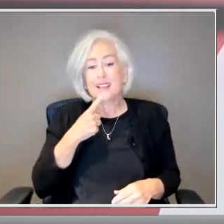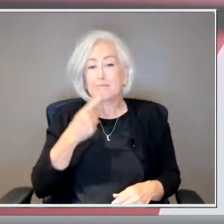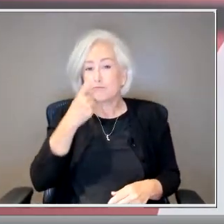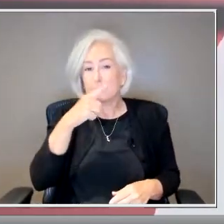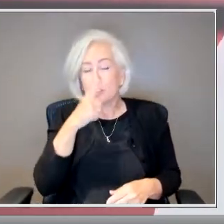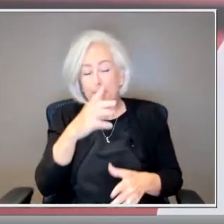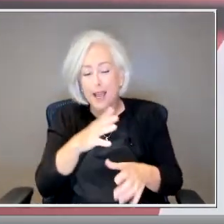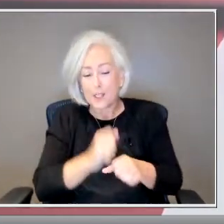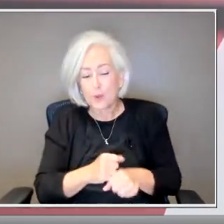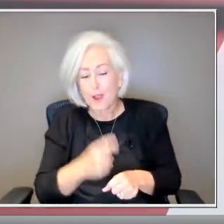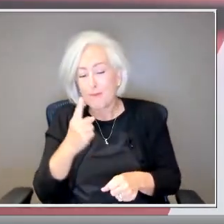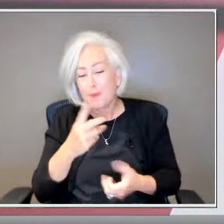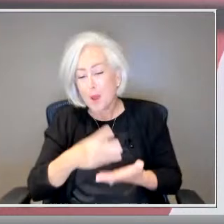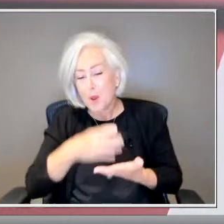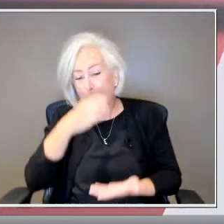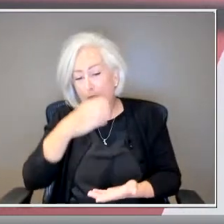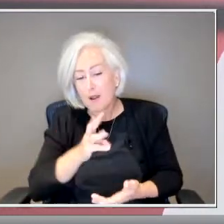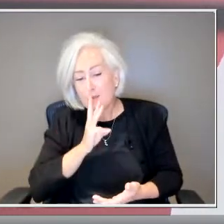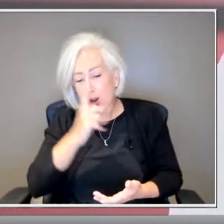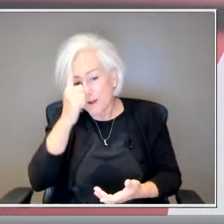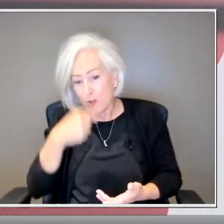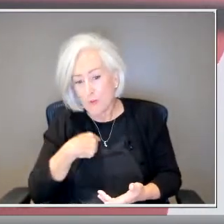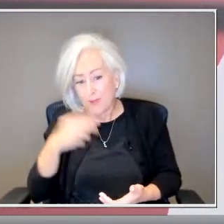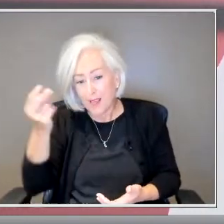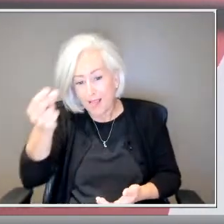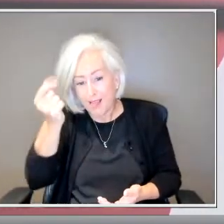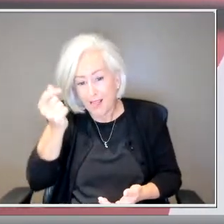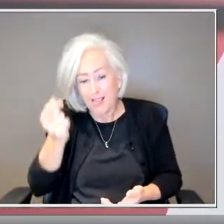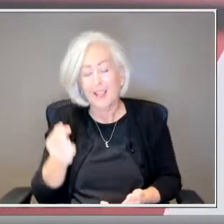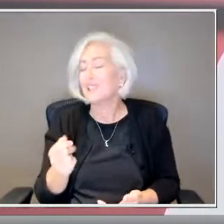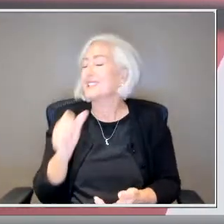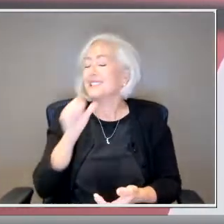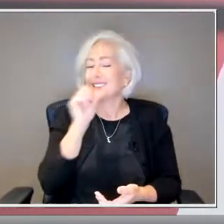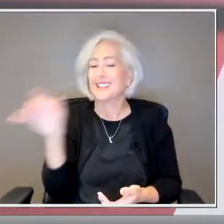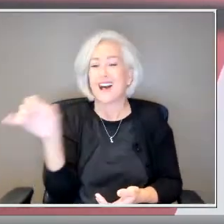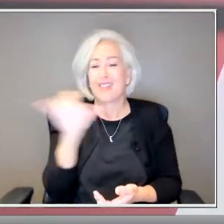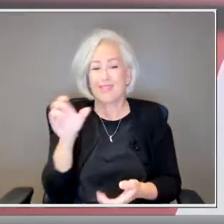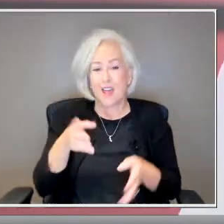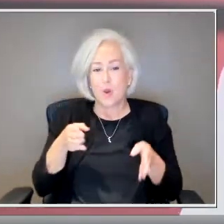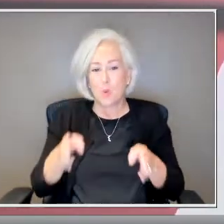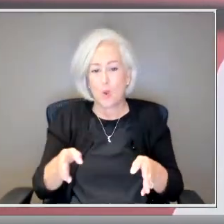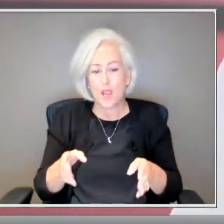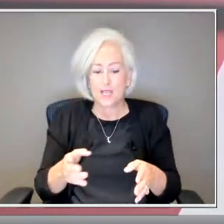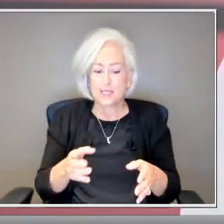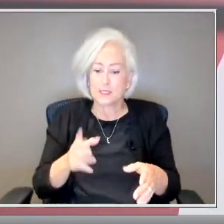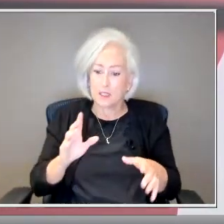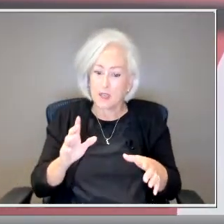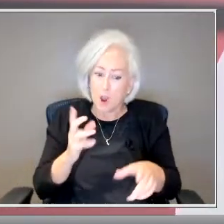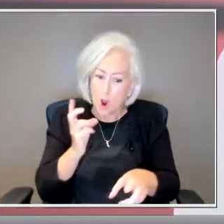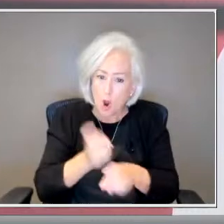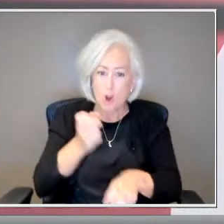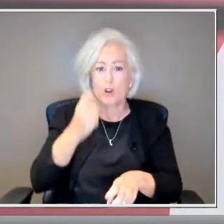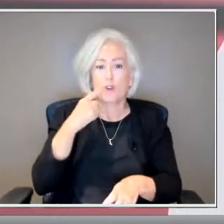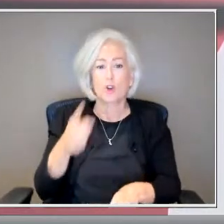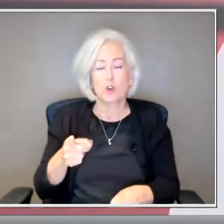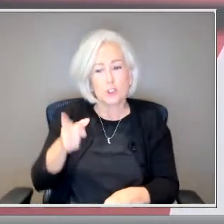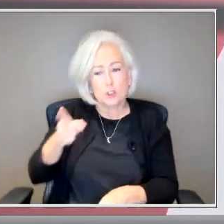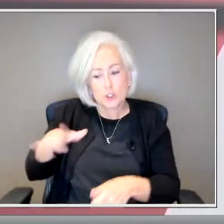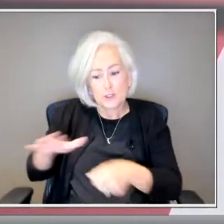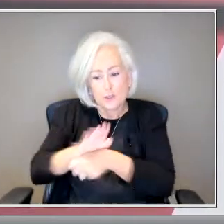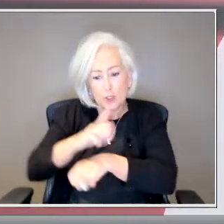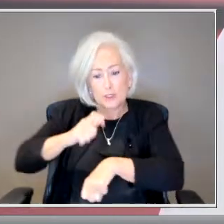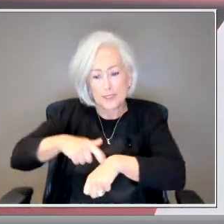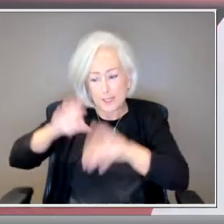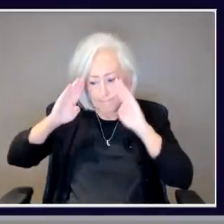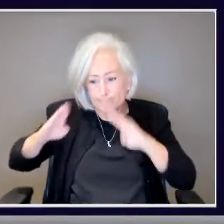cart. It doesn't work that way. So everything we do is harder on the patient. She's full-time. She's a dedicated teacher. She's in there. Thanks very